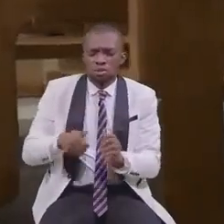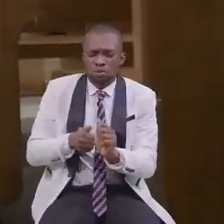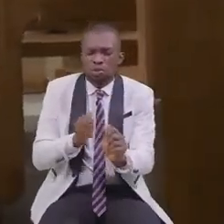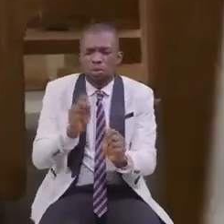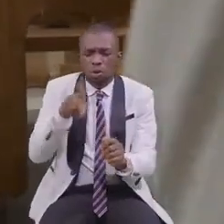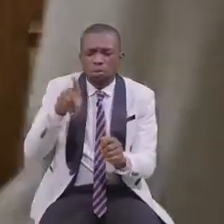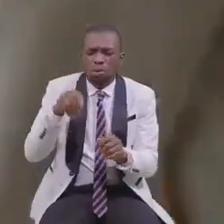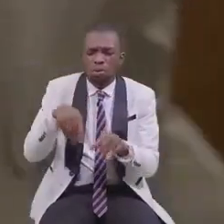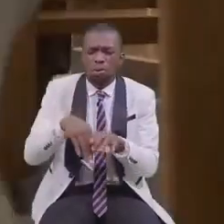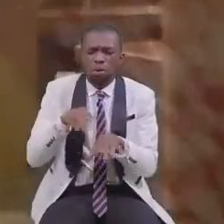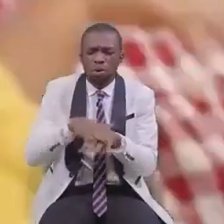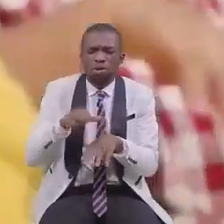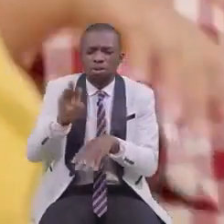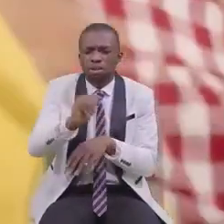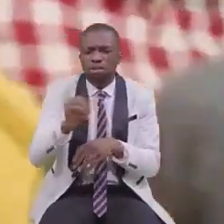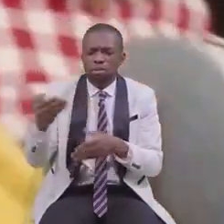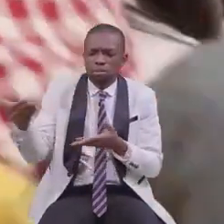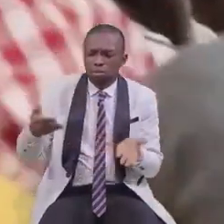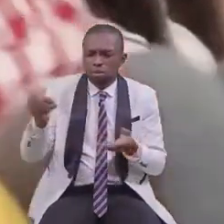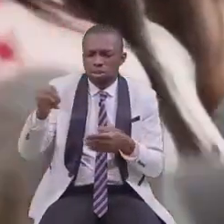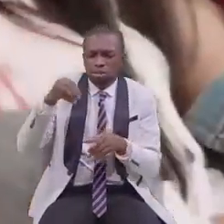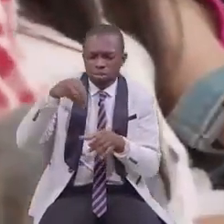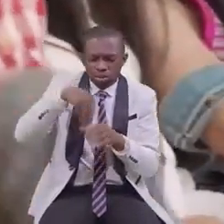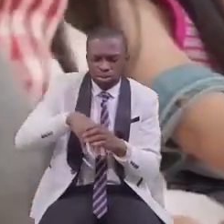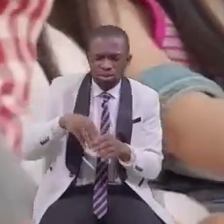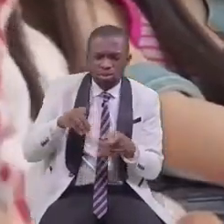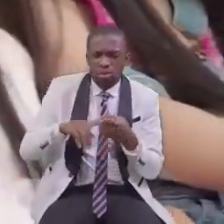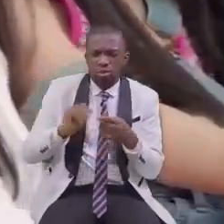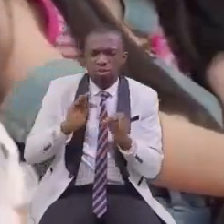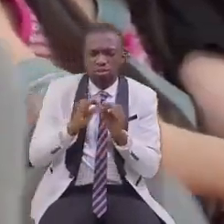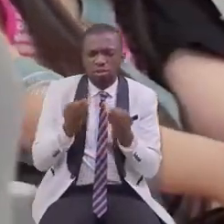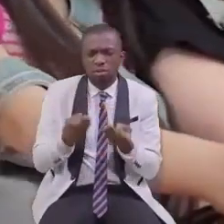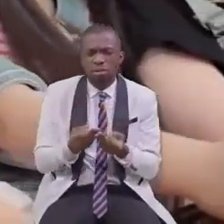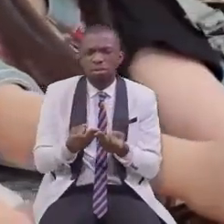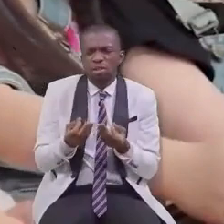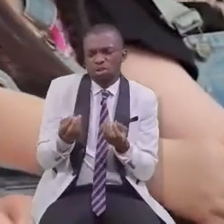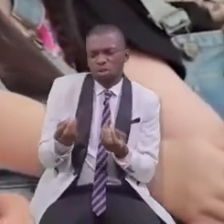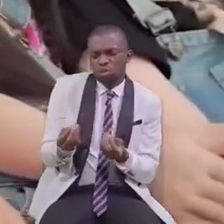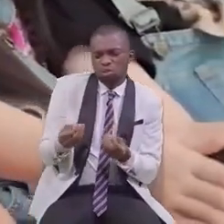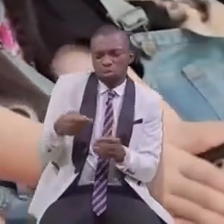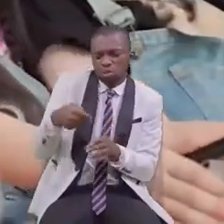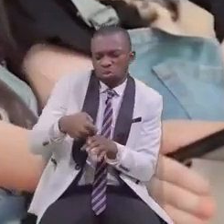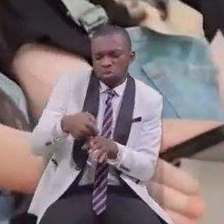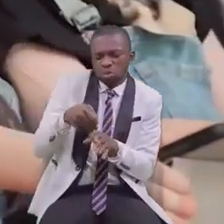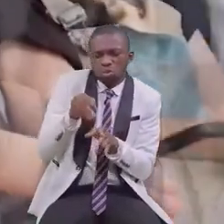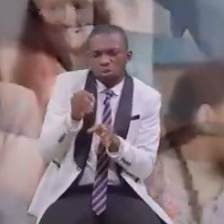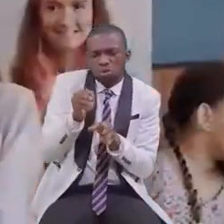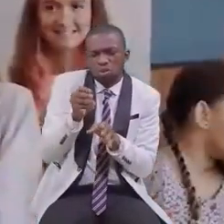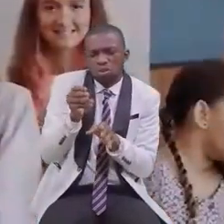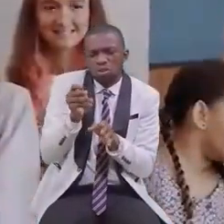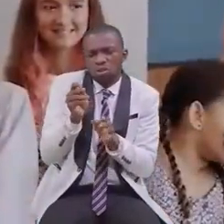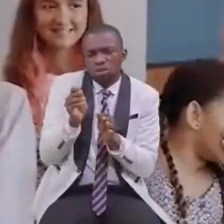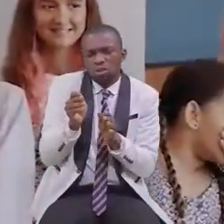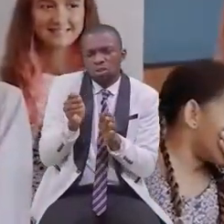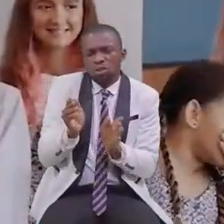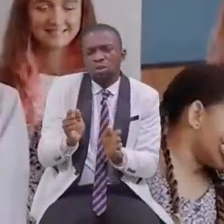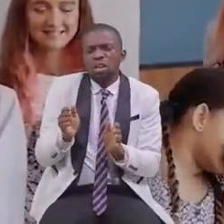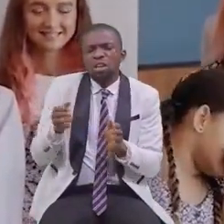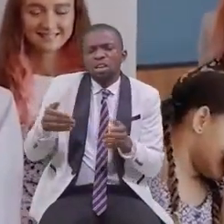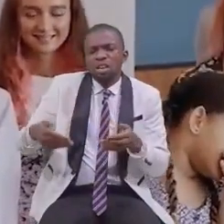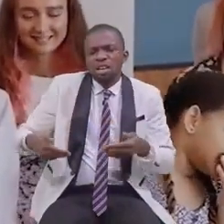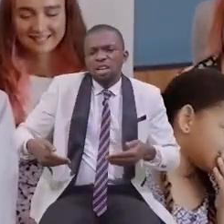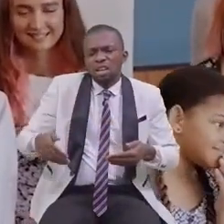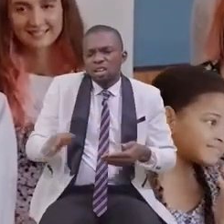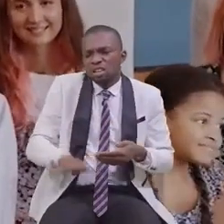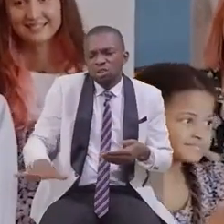to the fold. Little flock, not just scattered sheep. Little flock, it is your